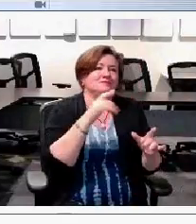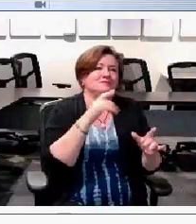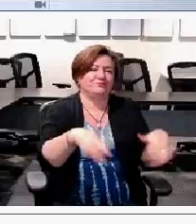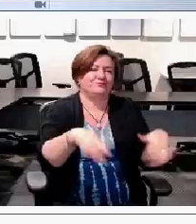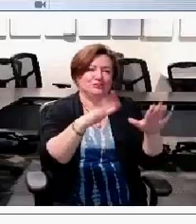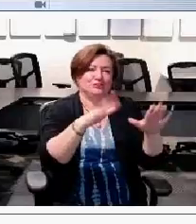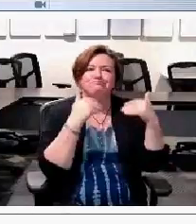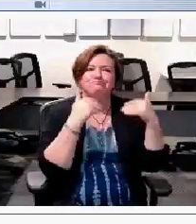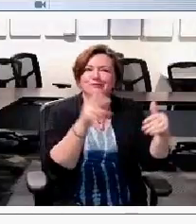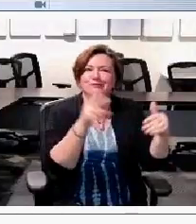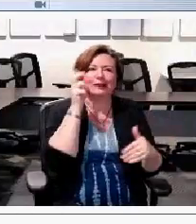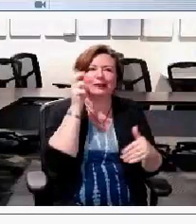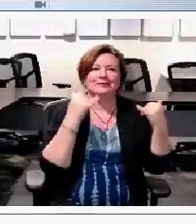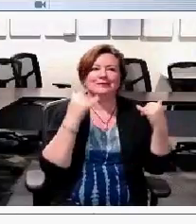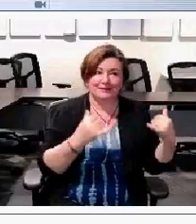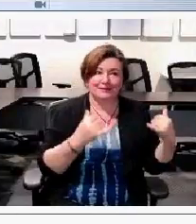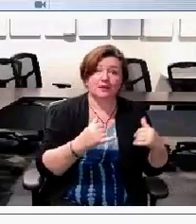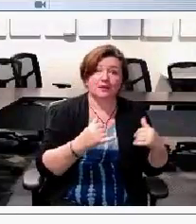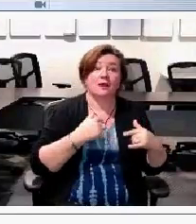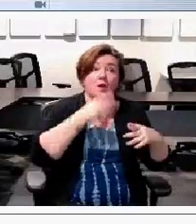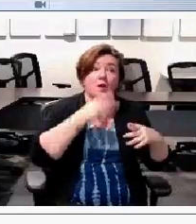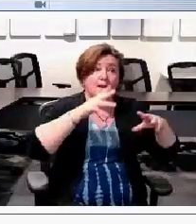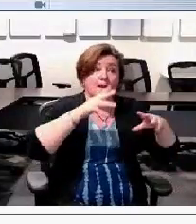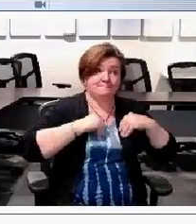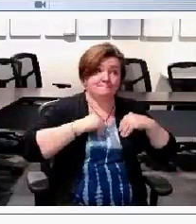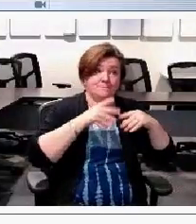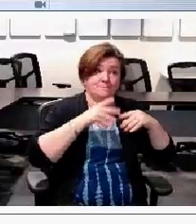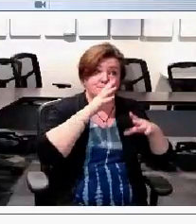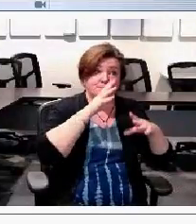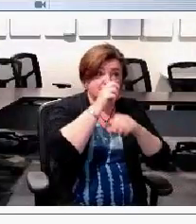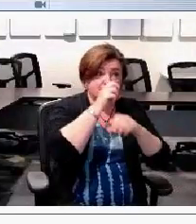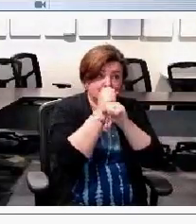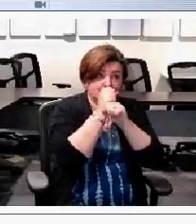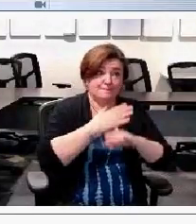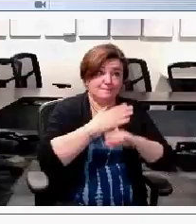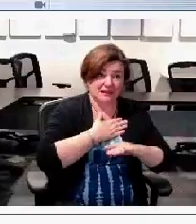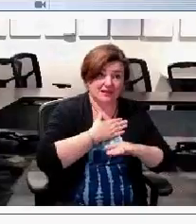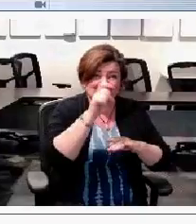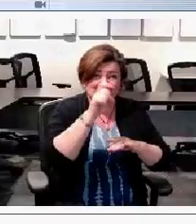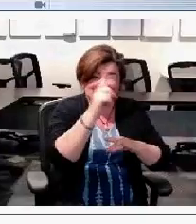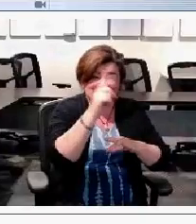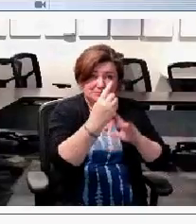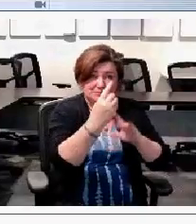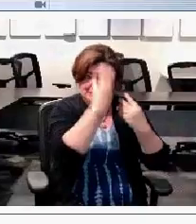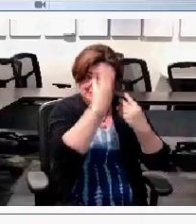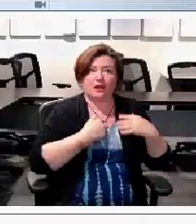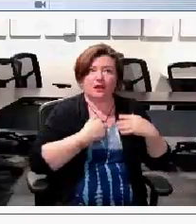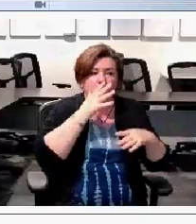That's done. We can now hear you. And I'm going to mute mine. And if you need something, Bev, you just let us know,